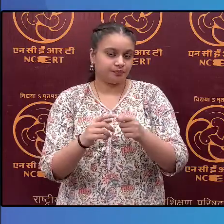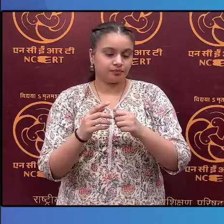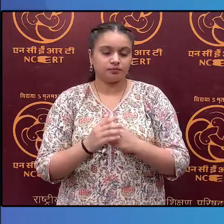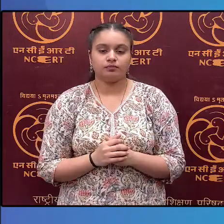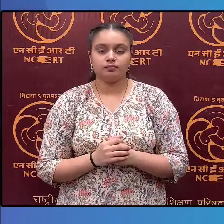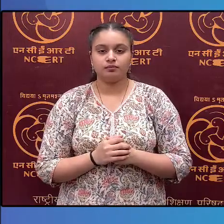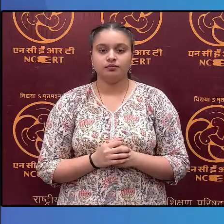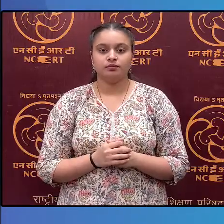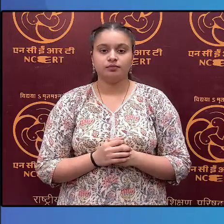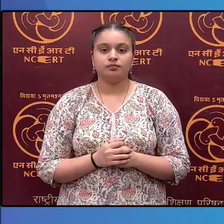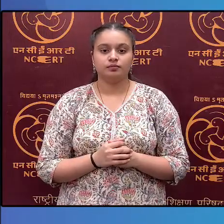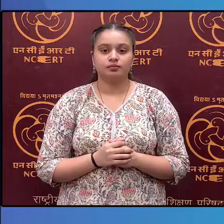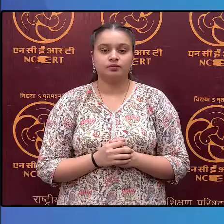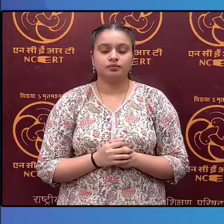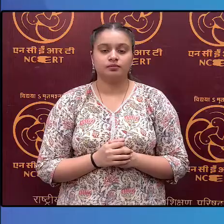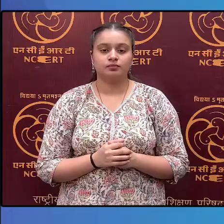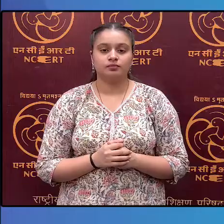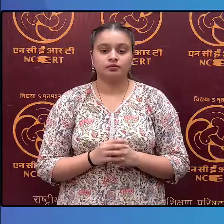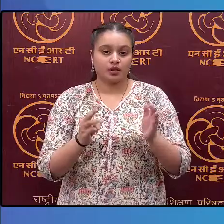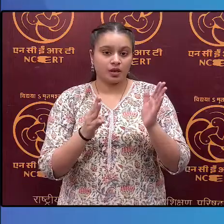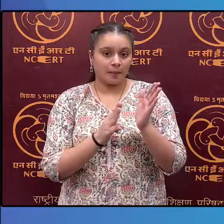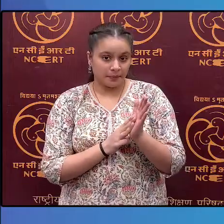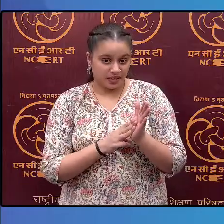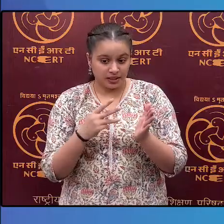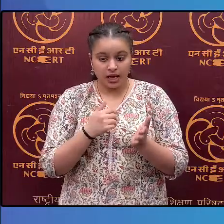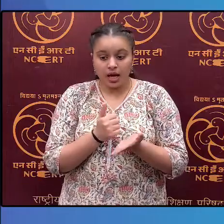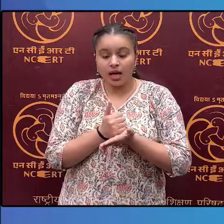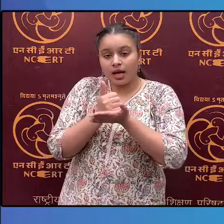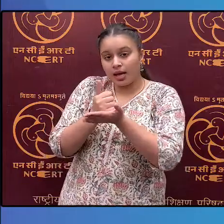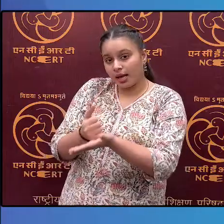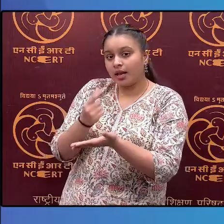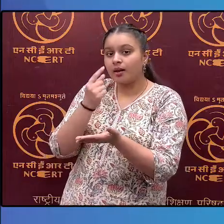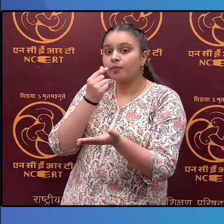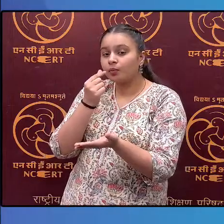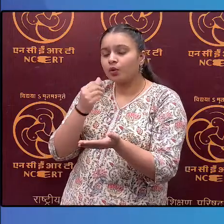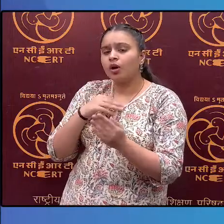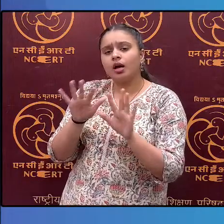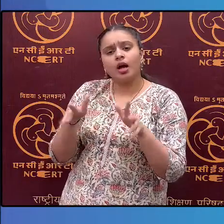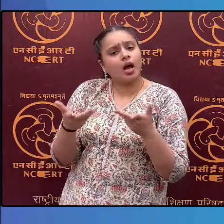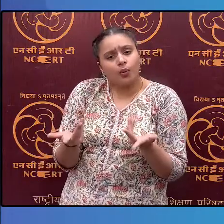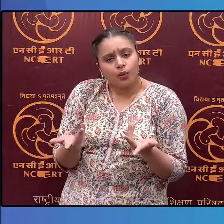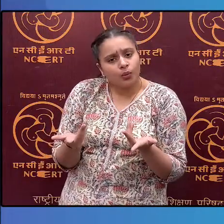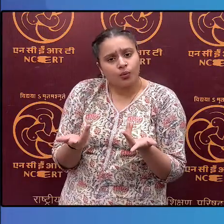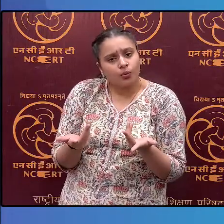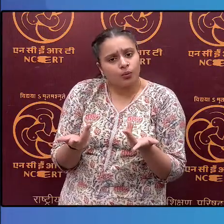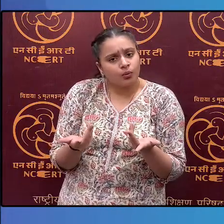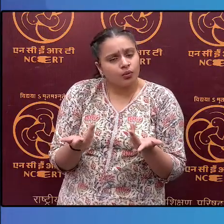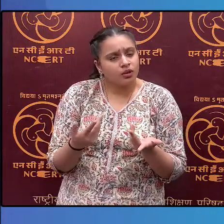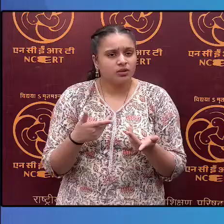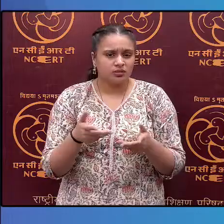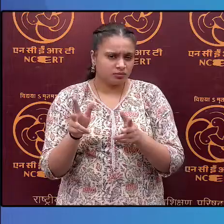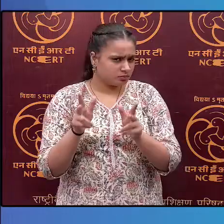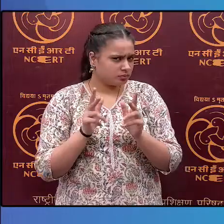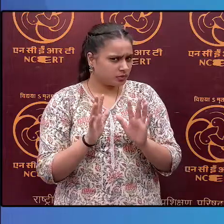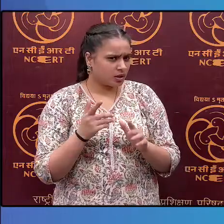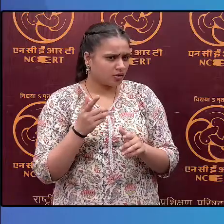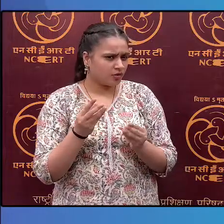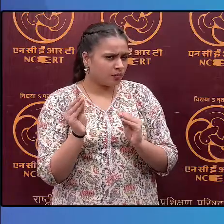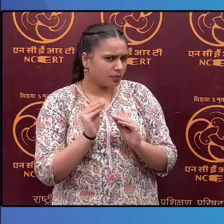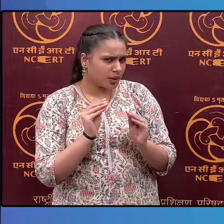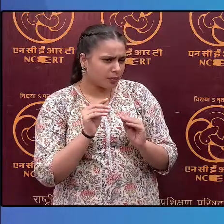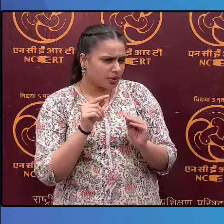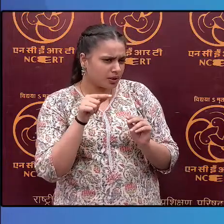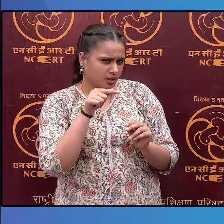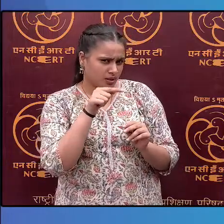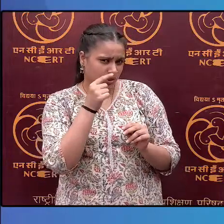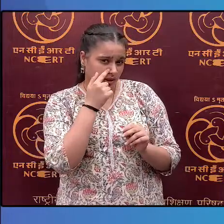have, how did Meena help the boy? Ma'am, could you tell me? I guess she taught him something. Yeah. What she